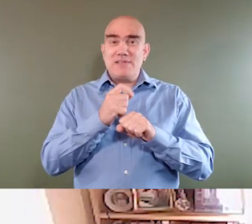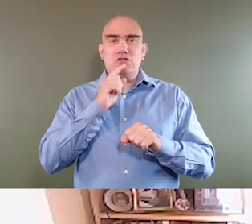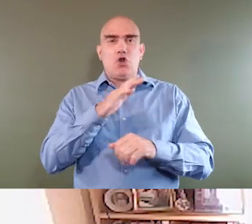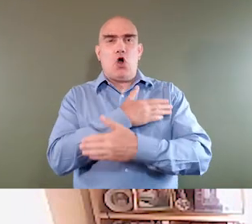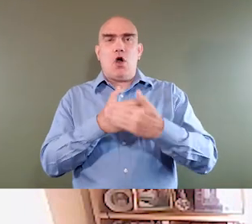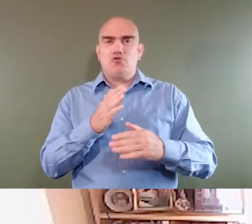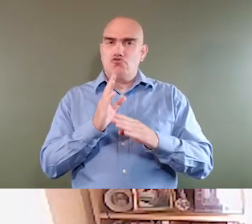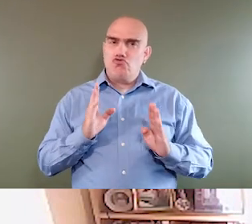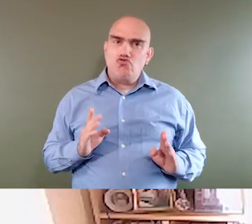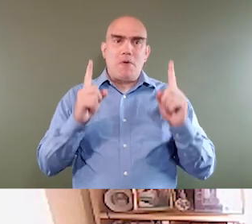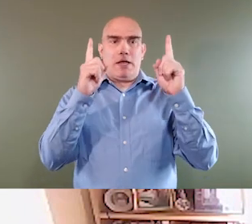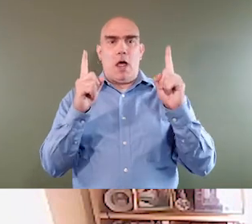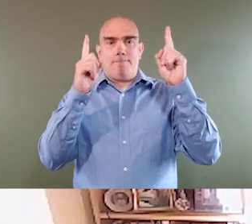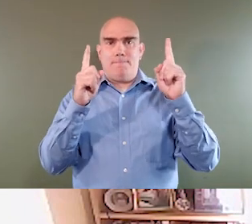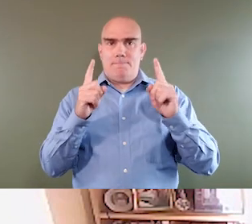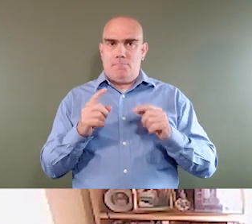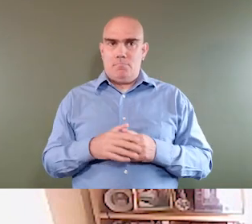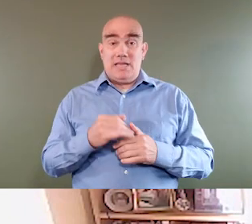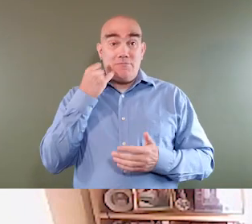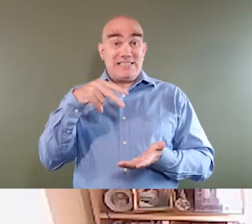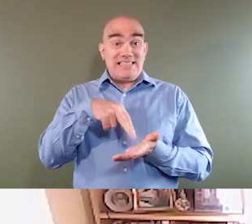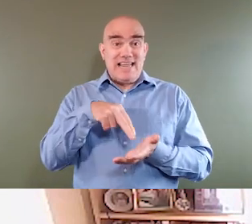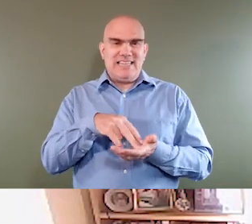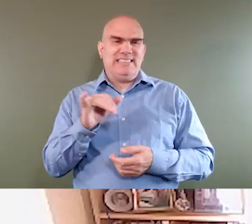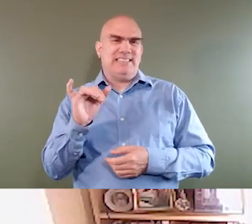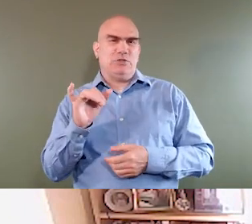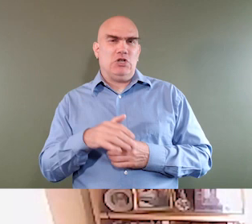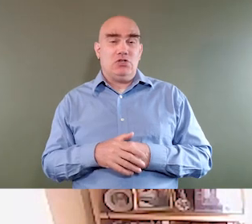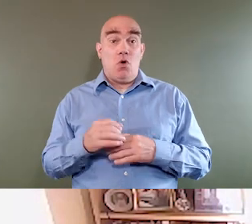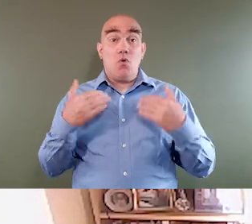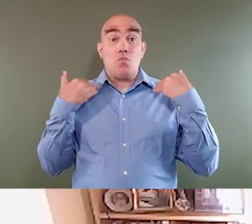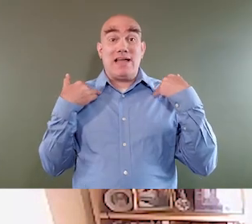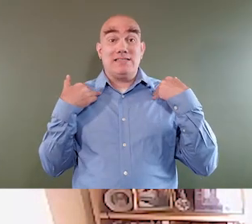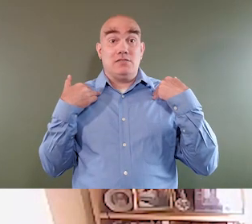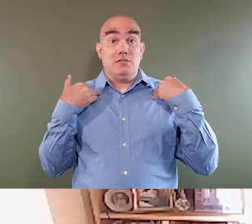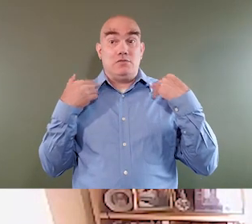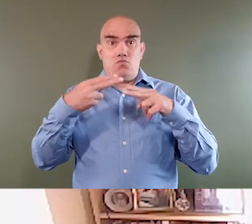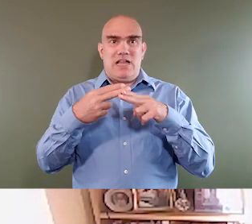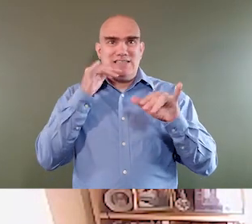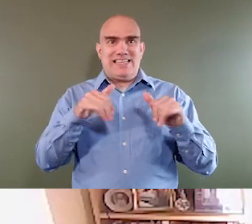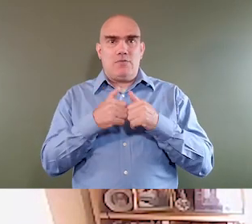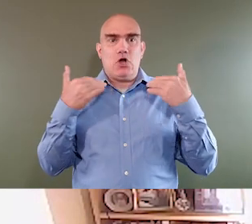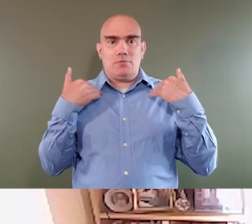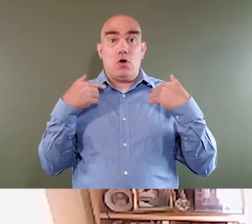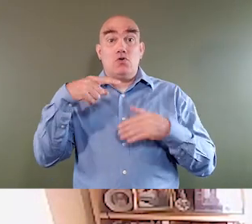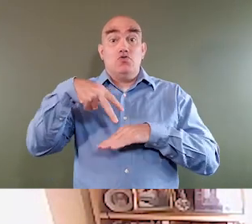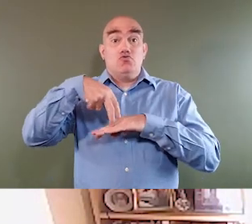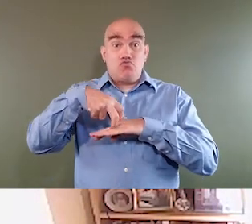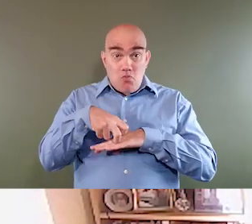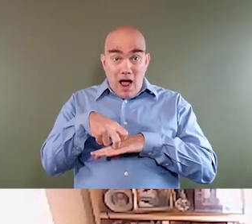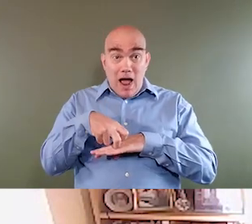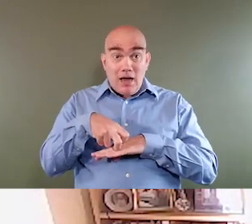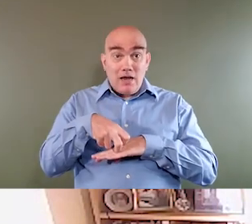Standing athletes, you're going to be doing something kind of similar here. So weights are going to stay at your collarbones. You're going to squat to overhead